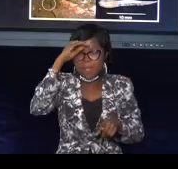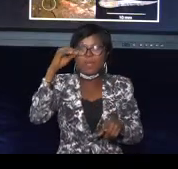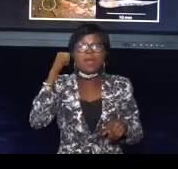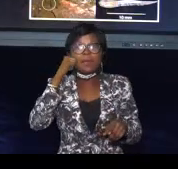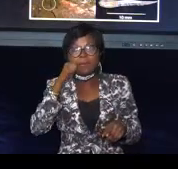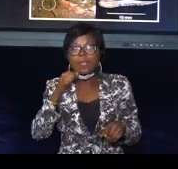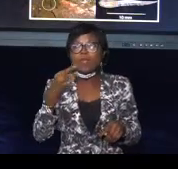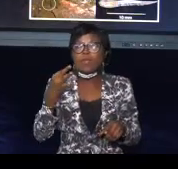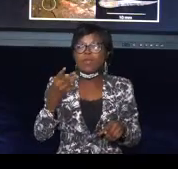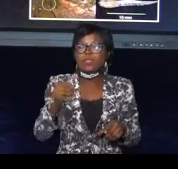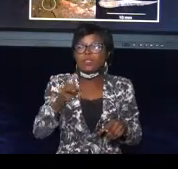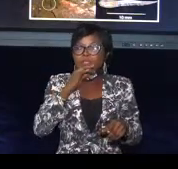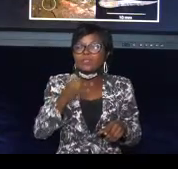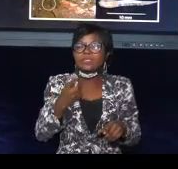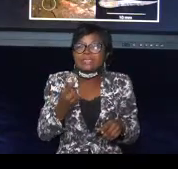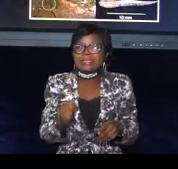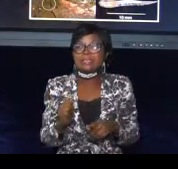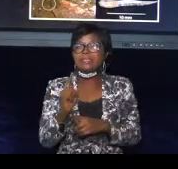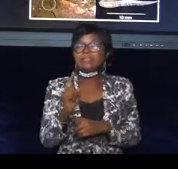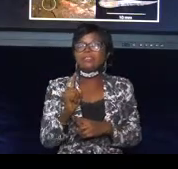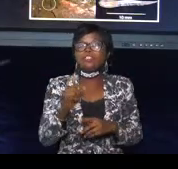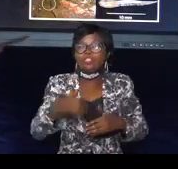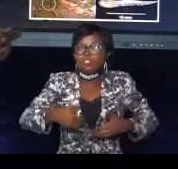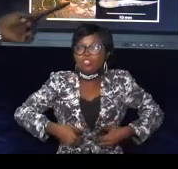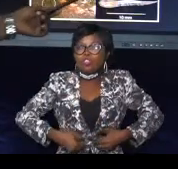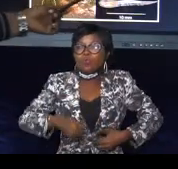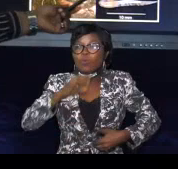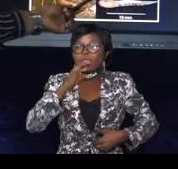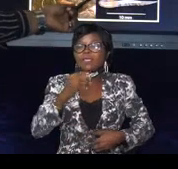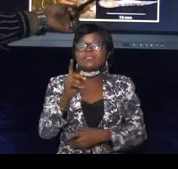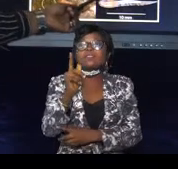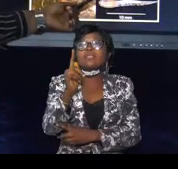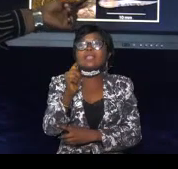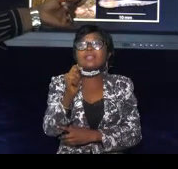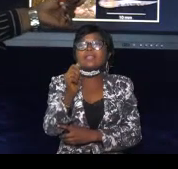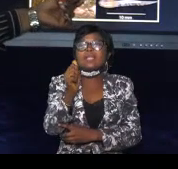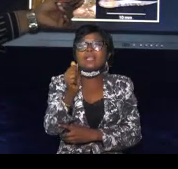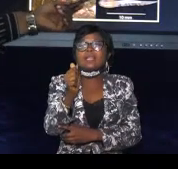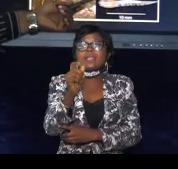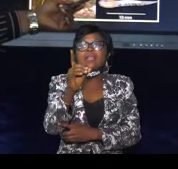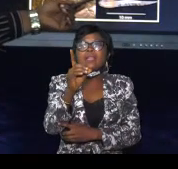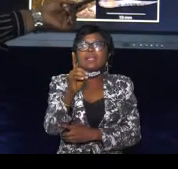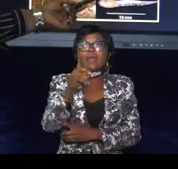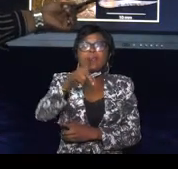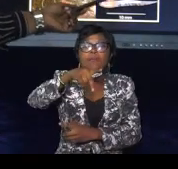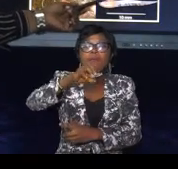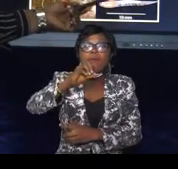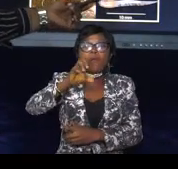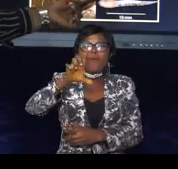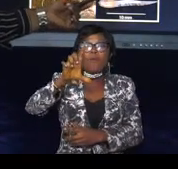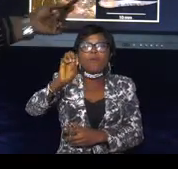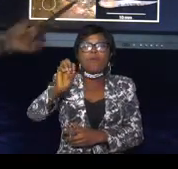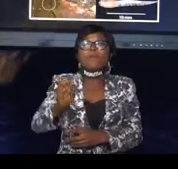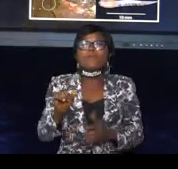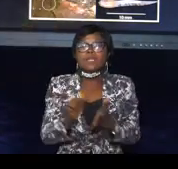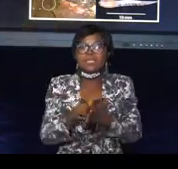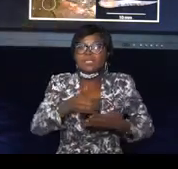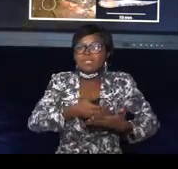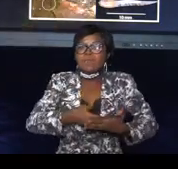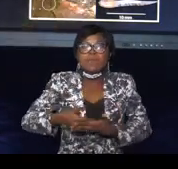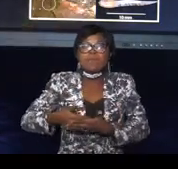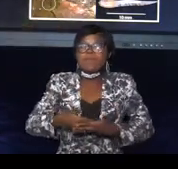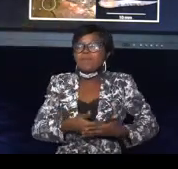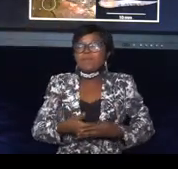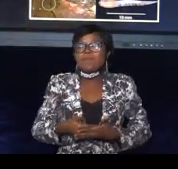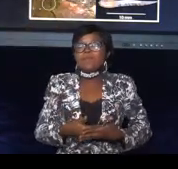frog. While the young one is called the tadpole. You can see this one that looks like a catfish. Yeah, that is the